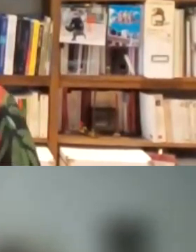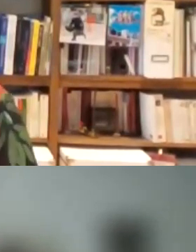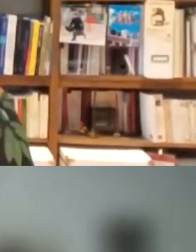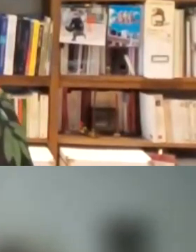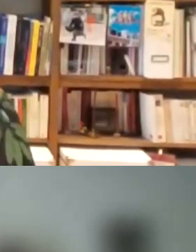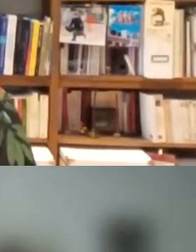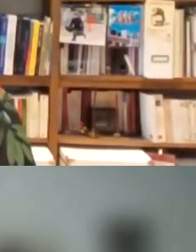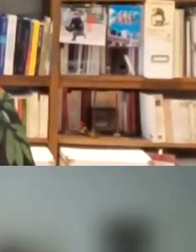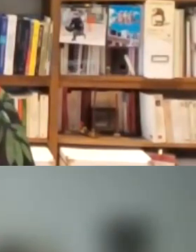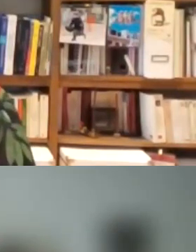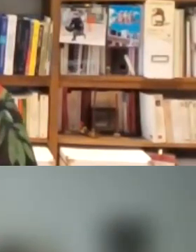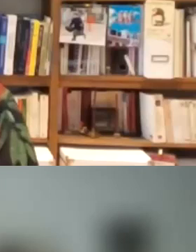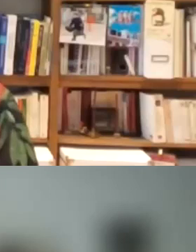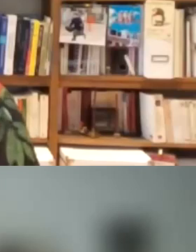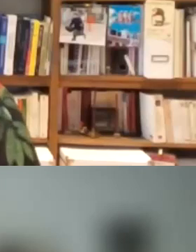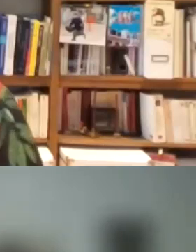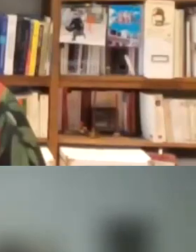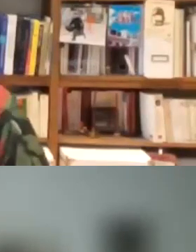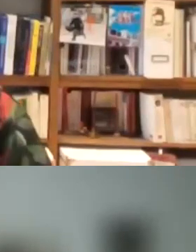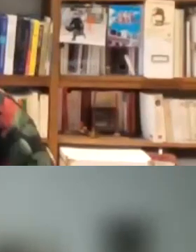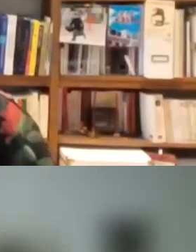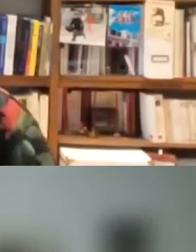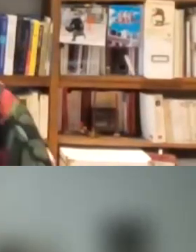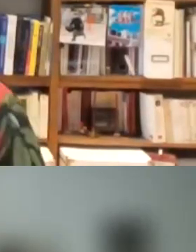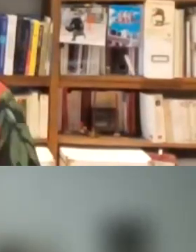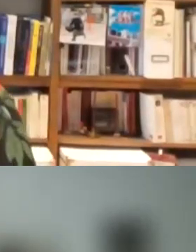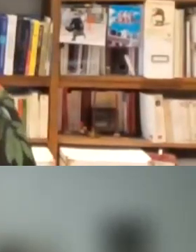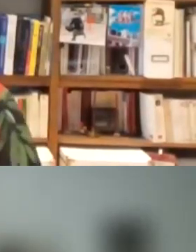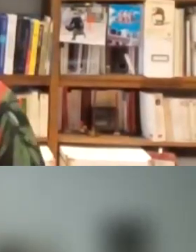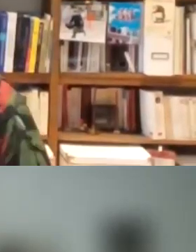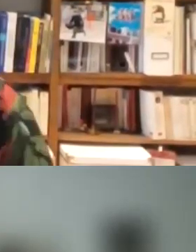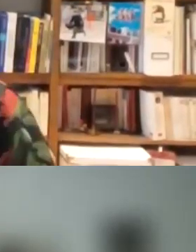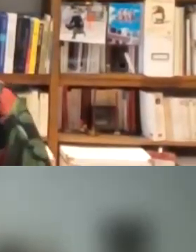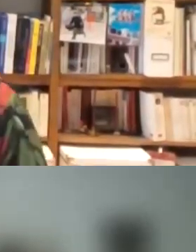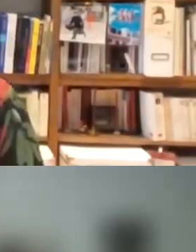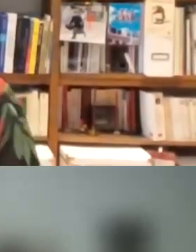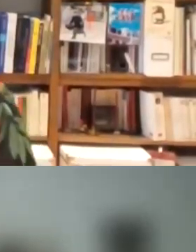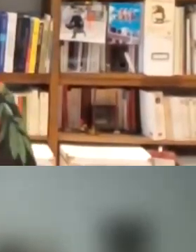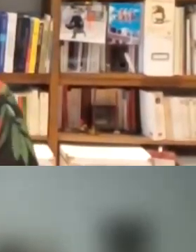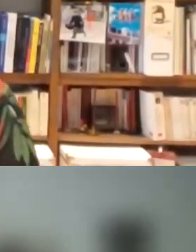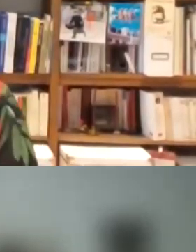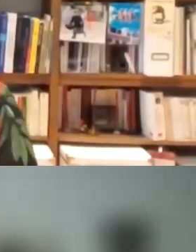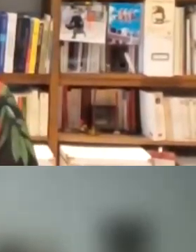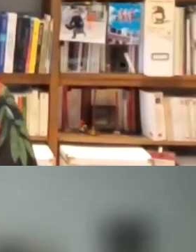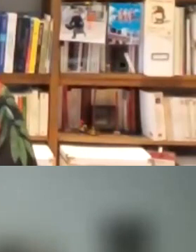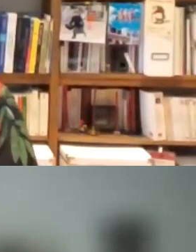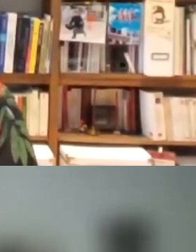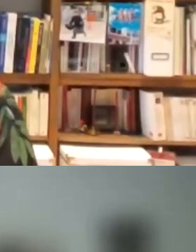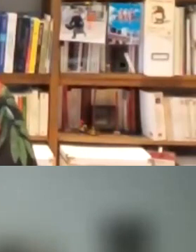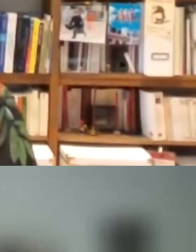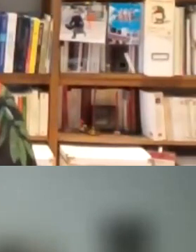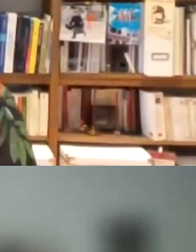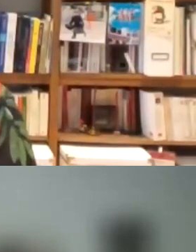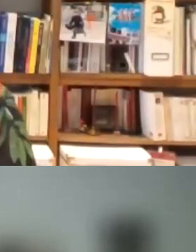clear about the fact that this program can help in any type of congregate housing for seniors. And actually,